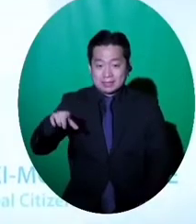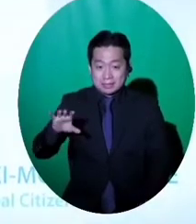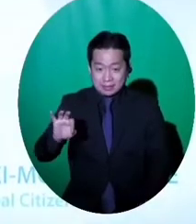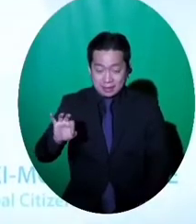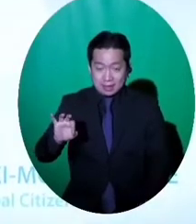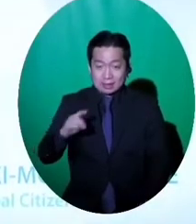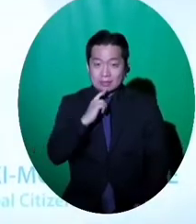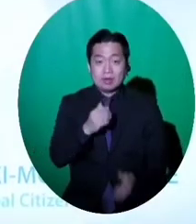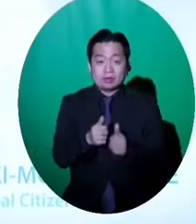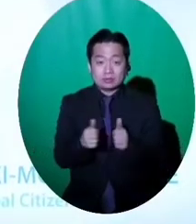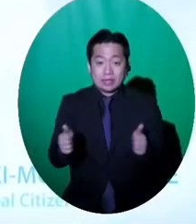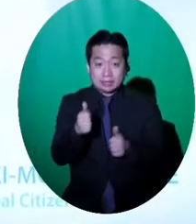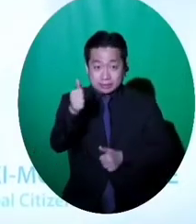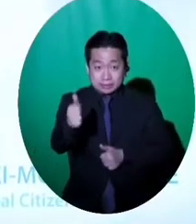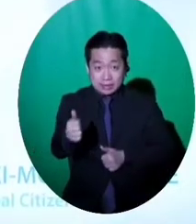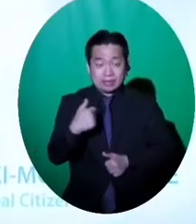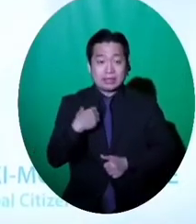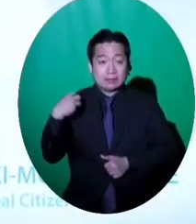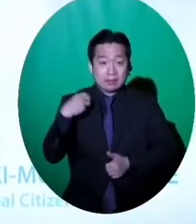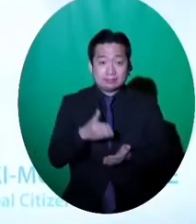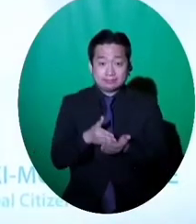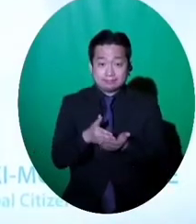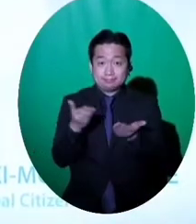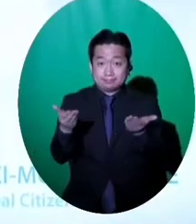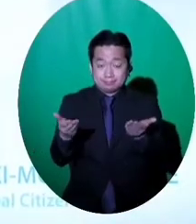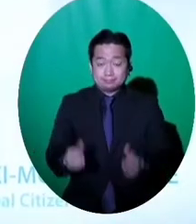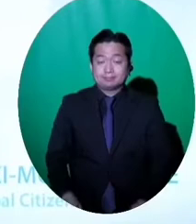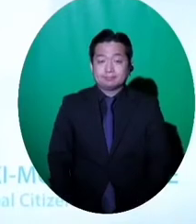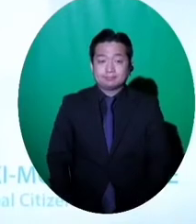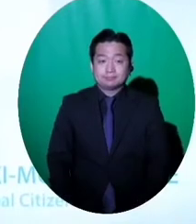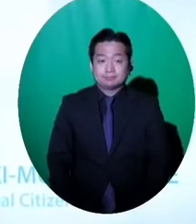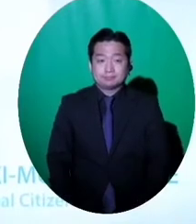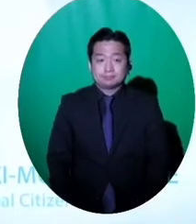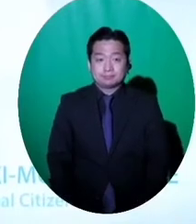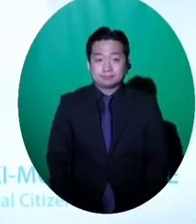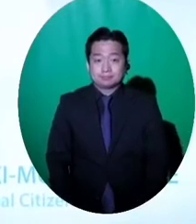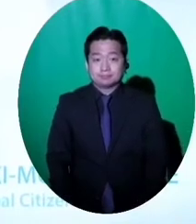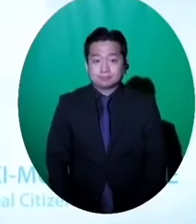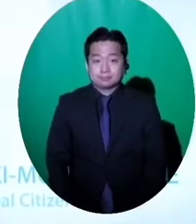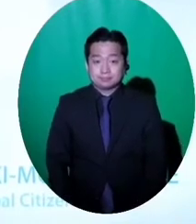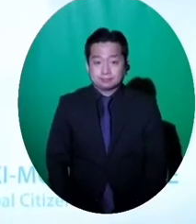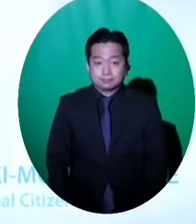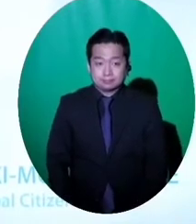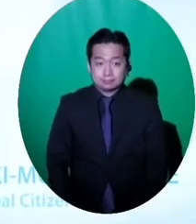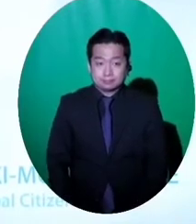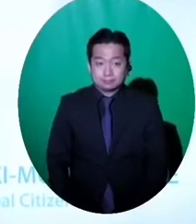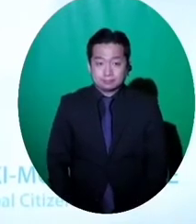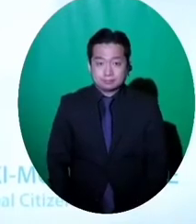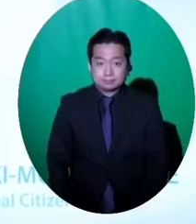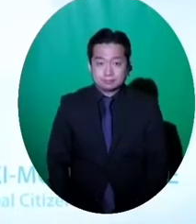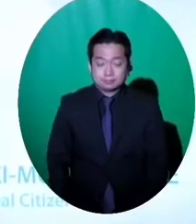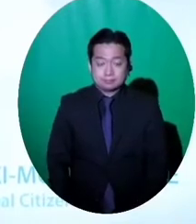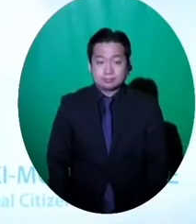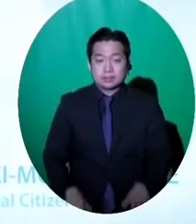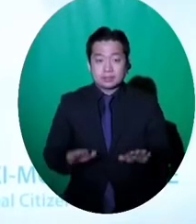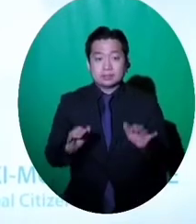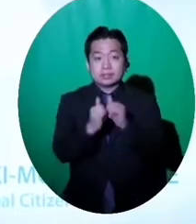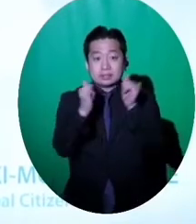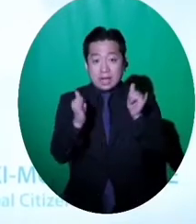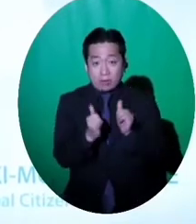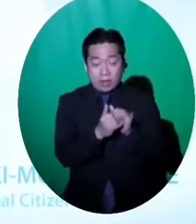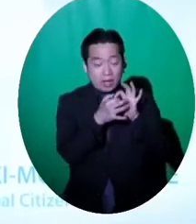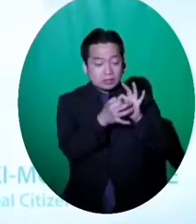is Caring Society for Social Sustainability. While the COVID-19 has threatened